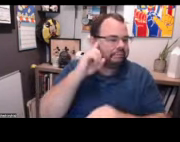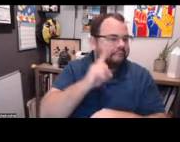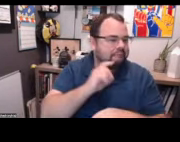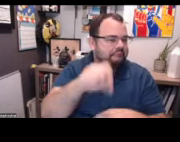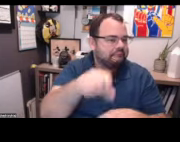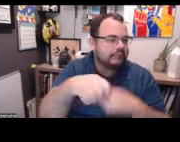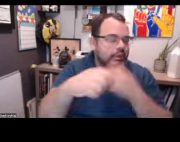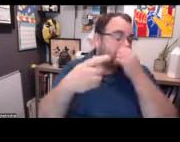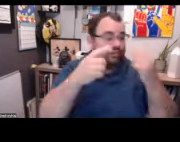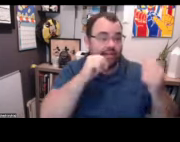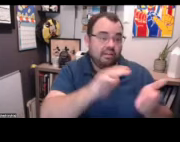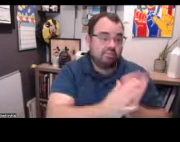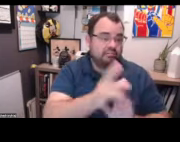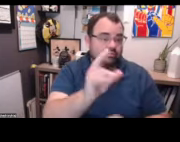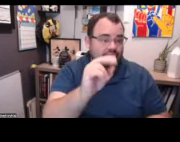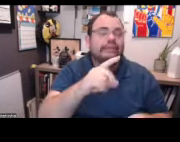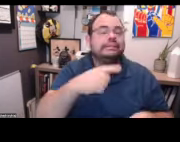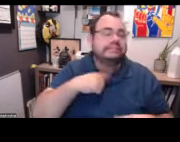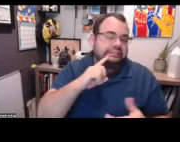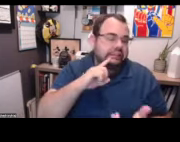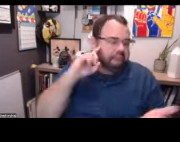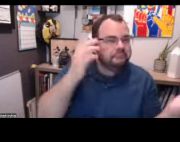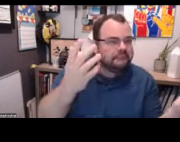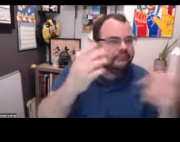I get no sound, and that's why I'm deaf.